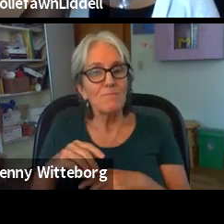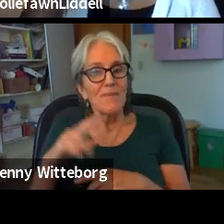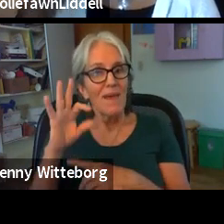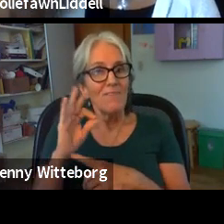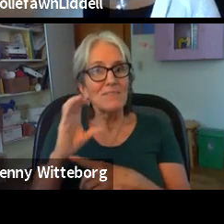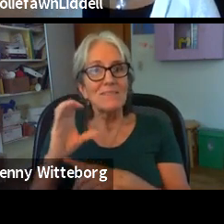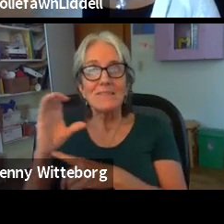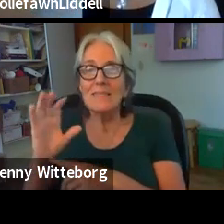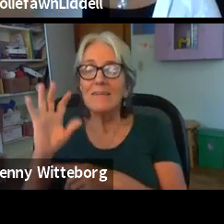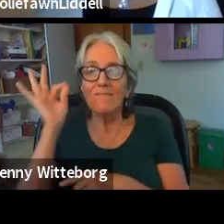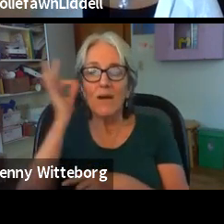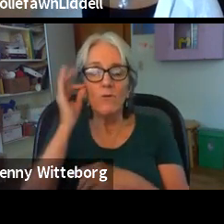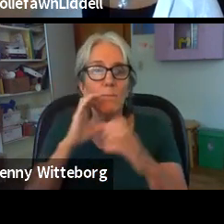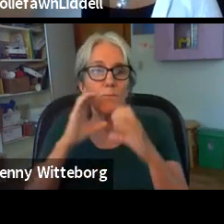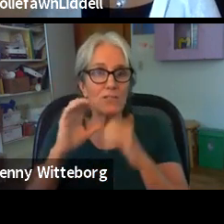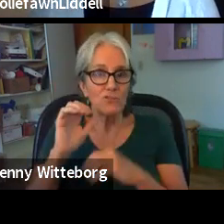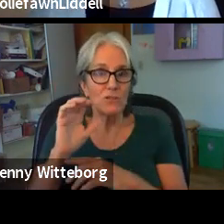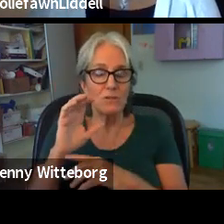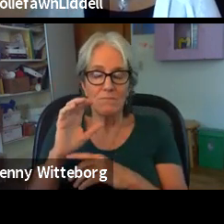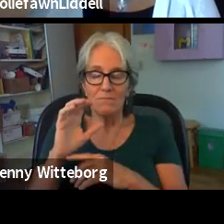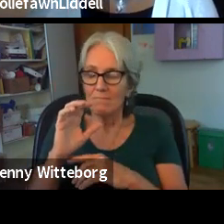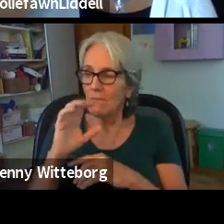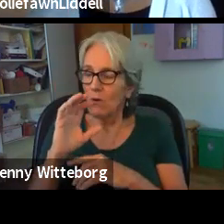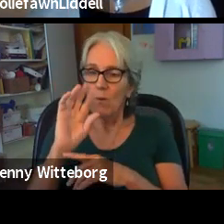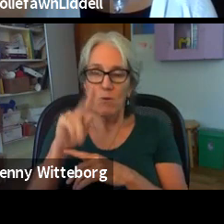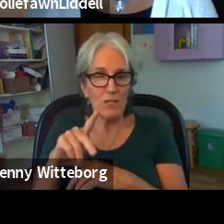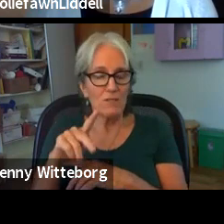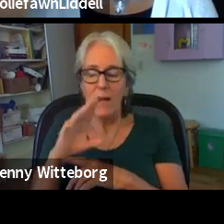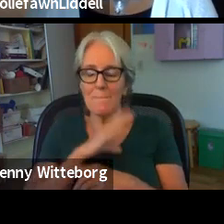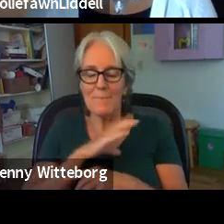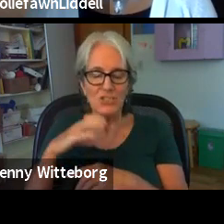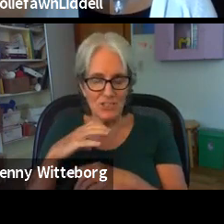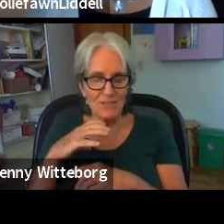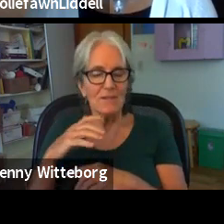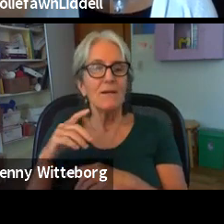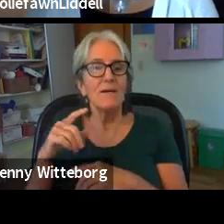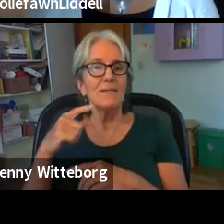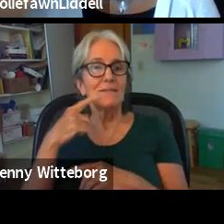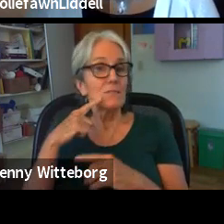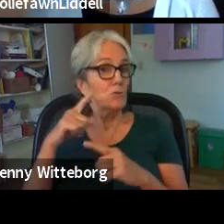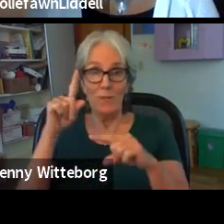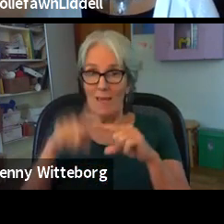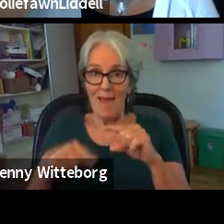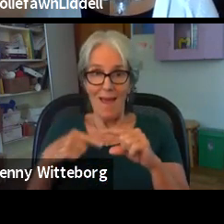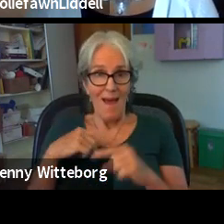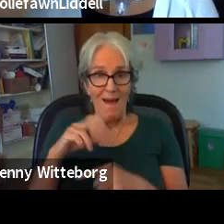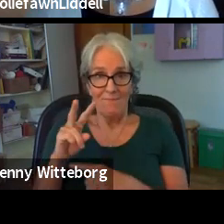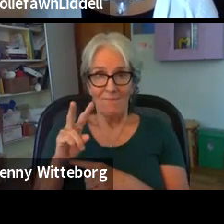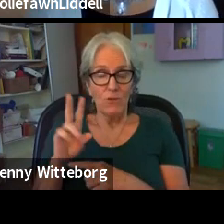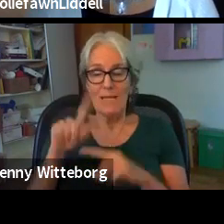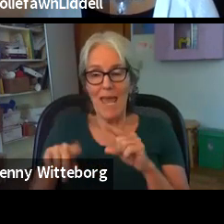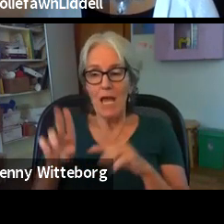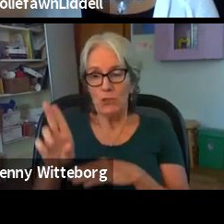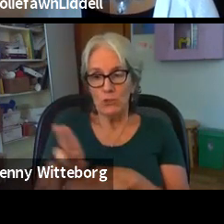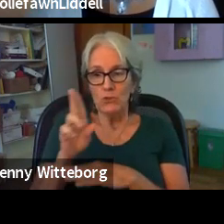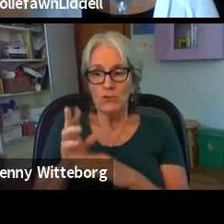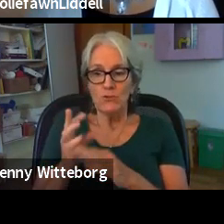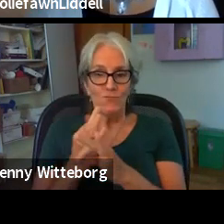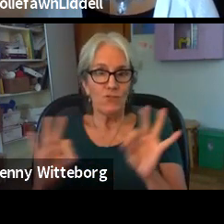and DARS hiring interpreters, and the FCC, Federal Communications Commission, says